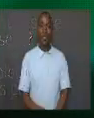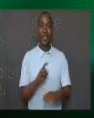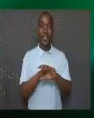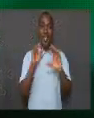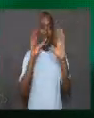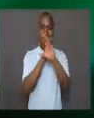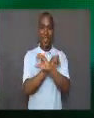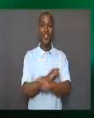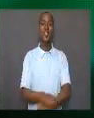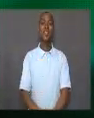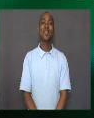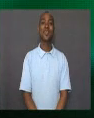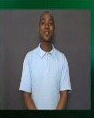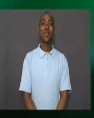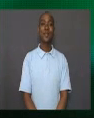Time's up.